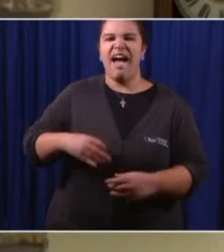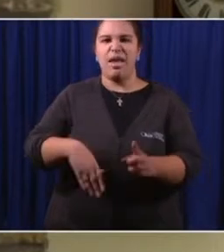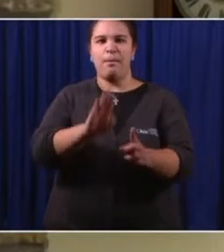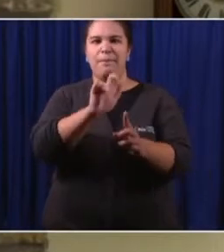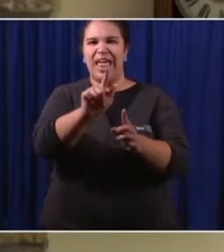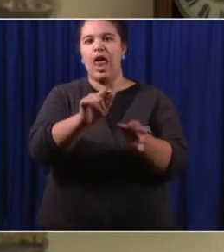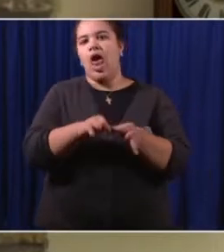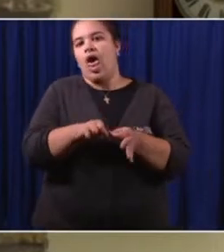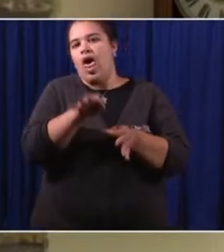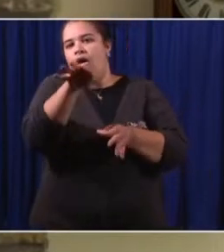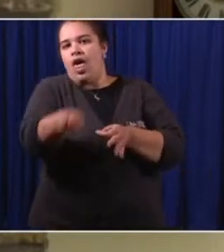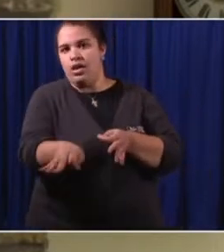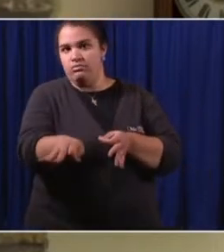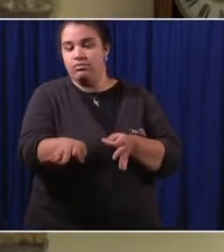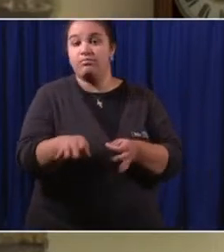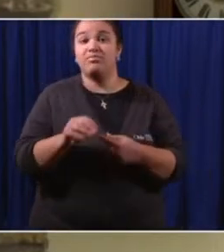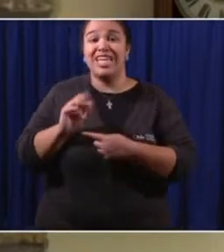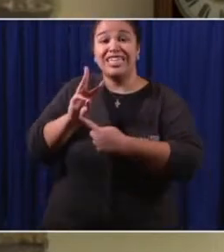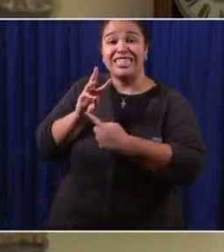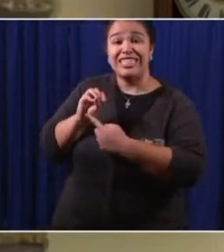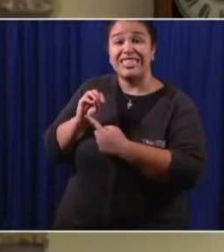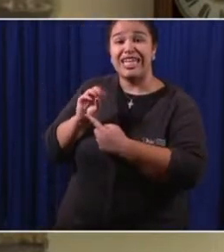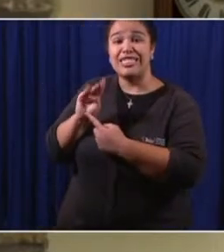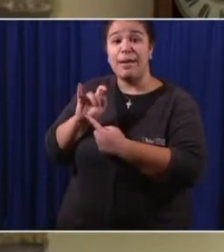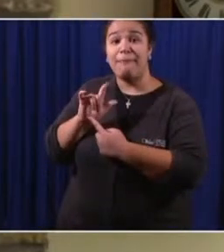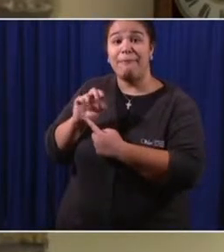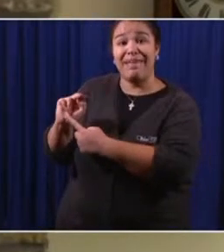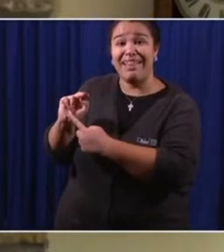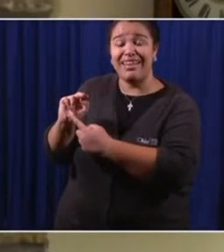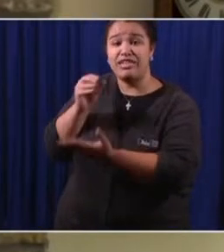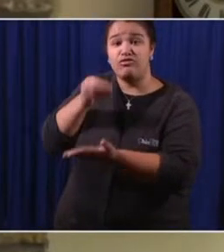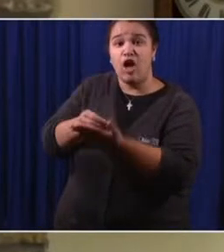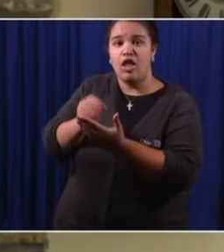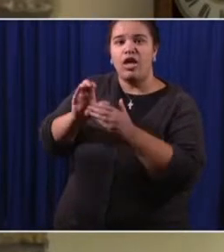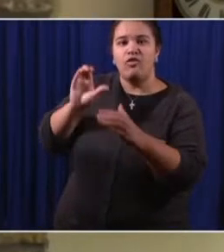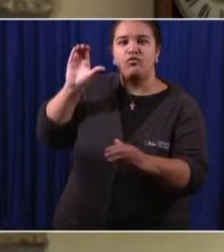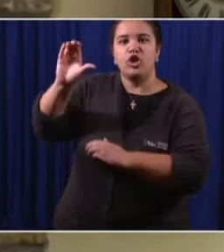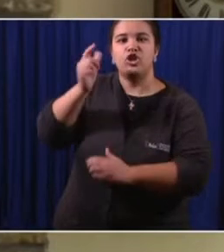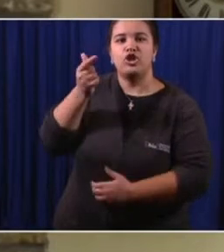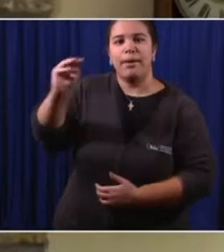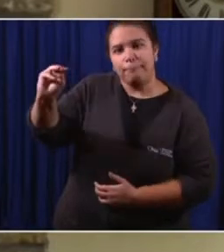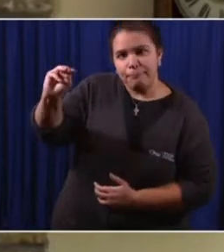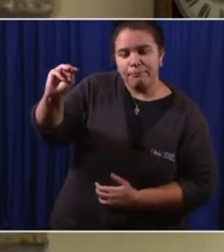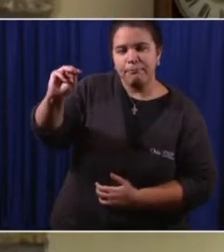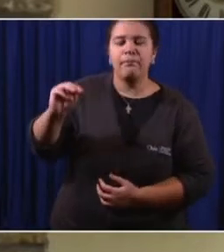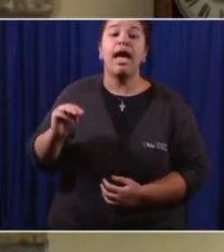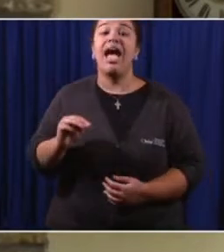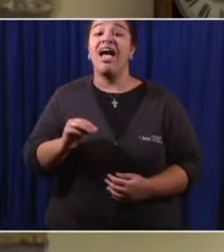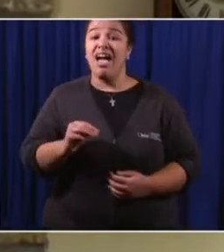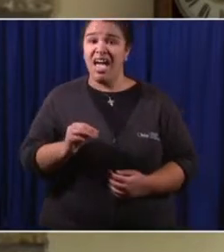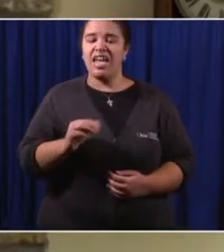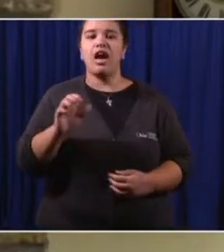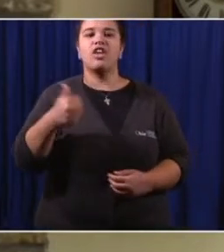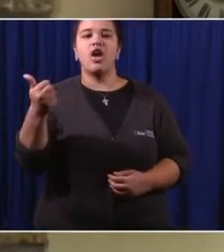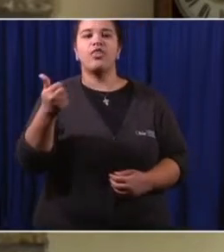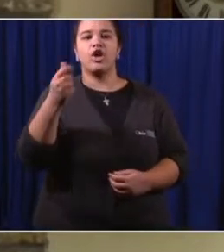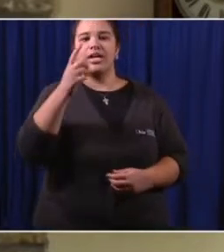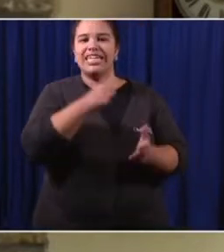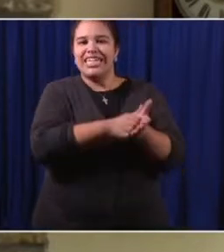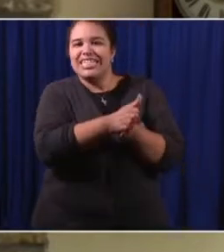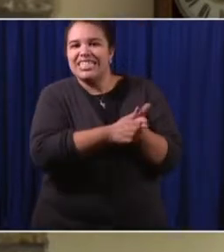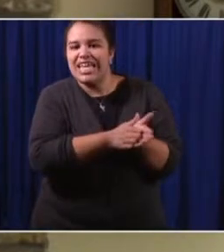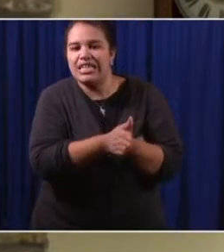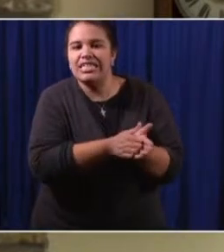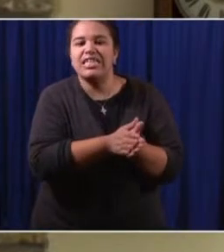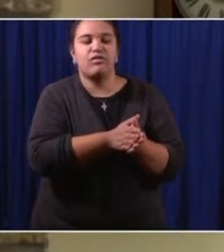history, $60 million for GM shuttering its Chevy Cruze facility, and a vote on incentives for the joint battery facility in Lordstown with LG